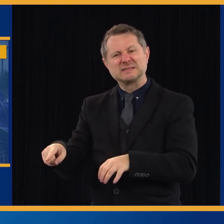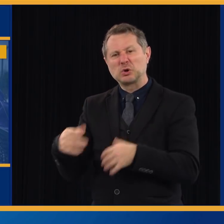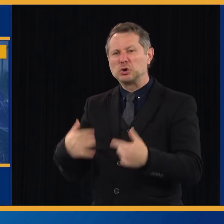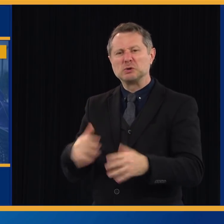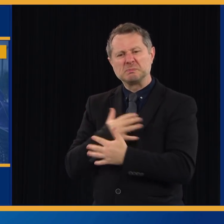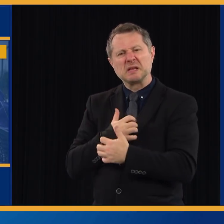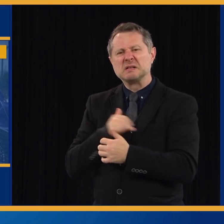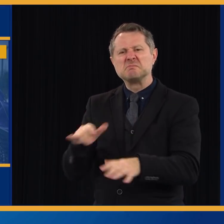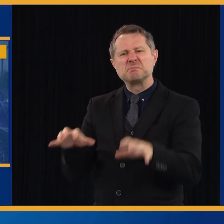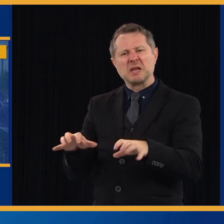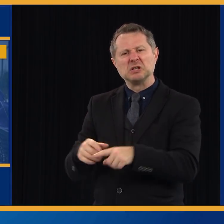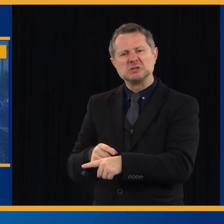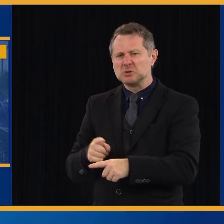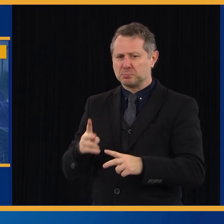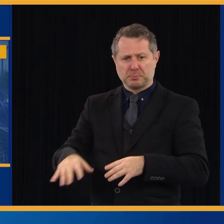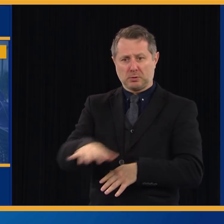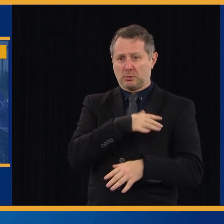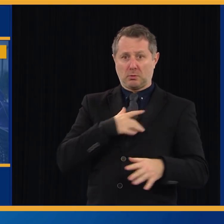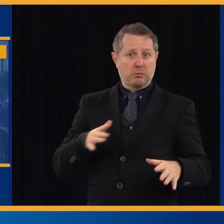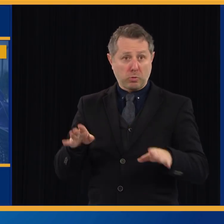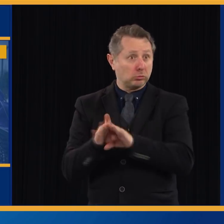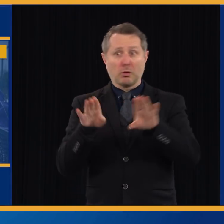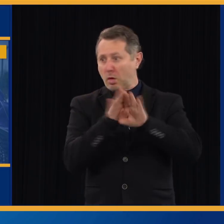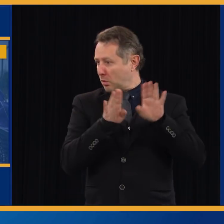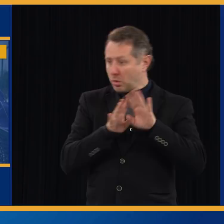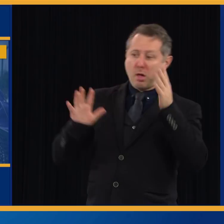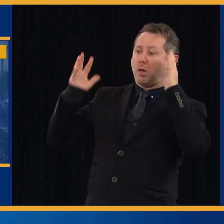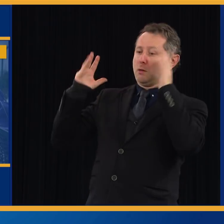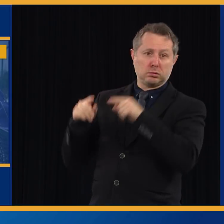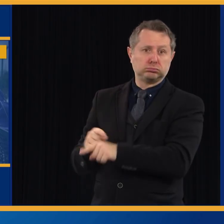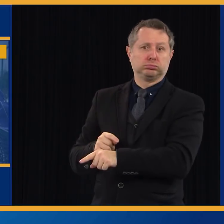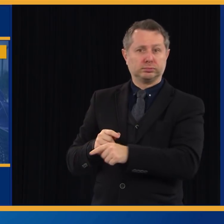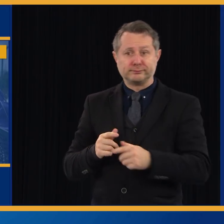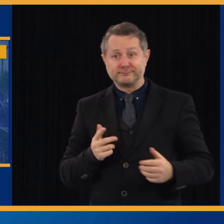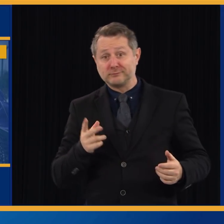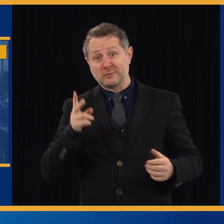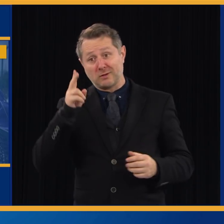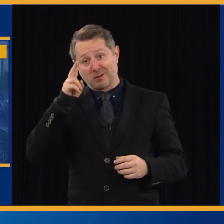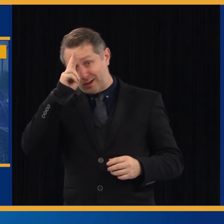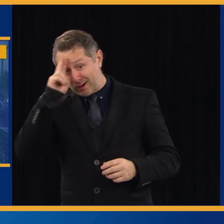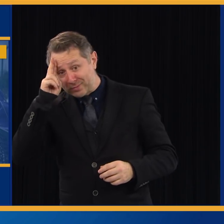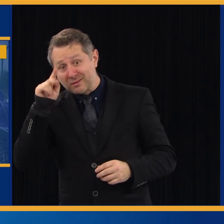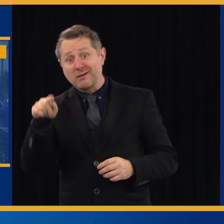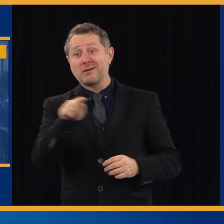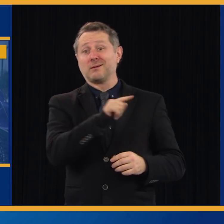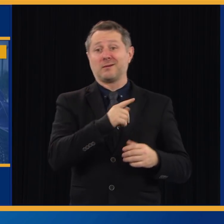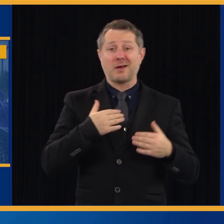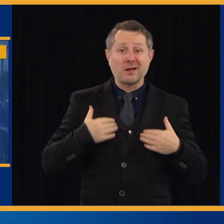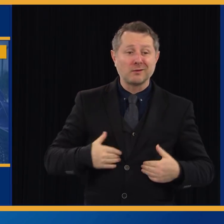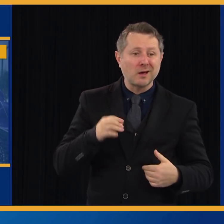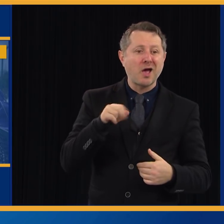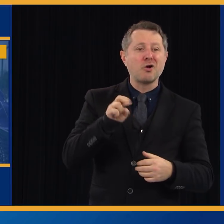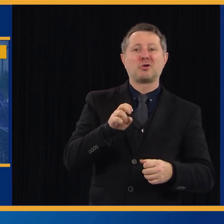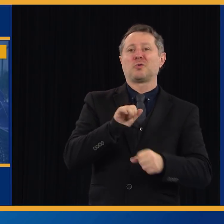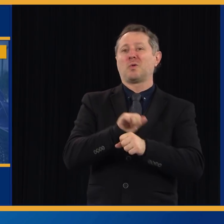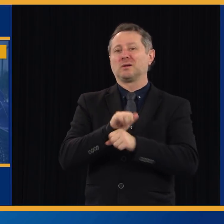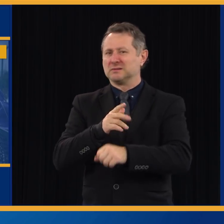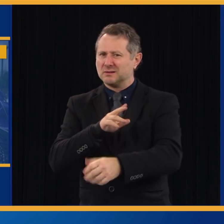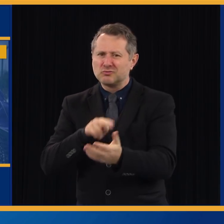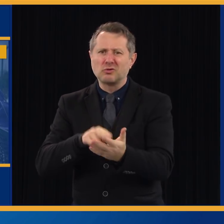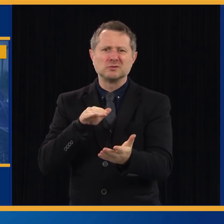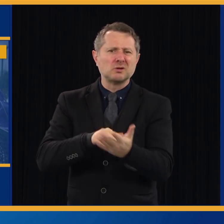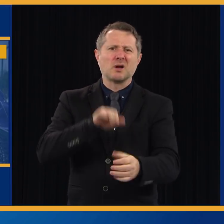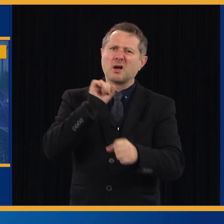healthcare system and the first responders and the essential workers. You showed you can control the beast. Do no